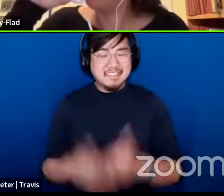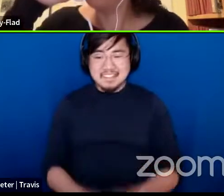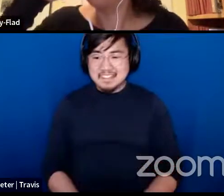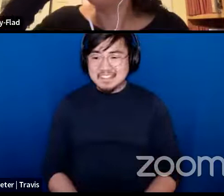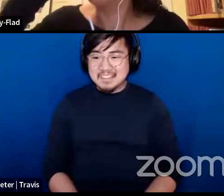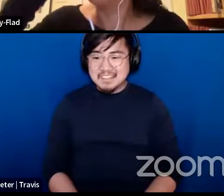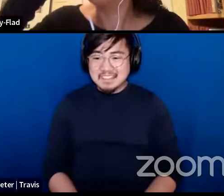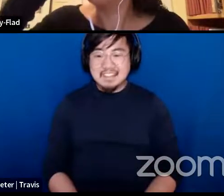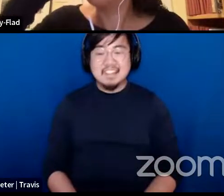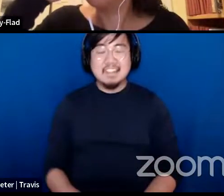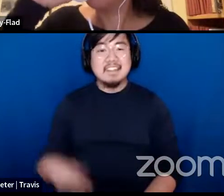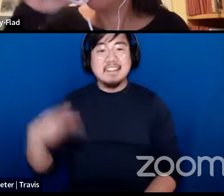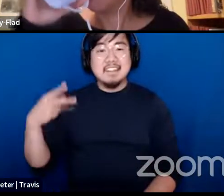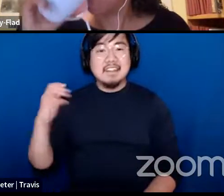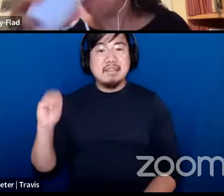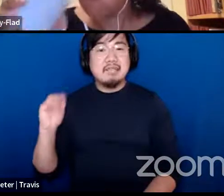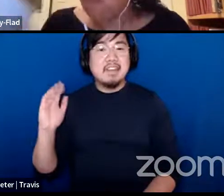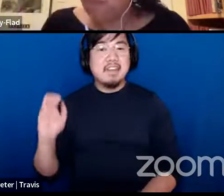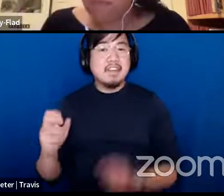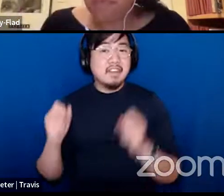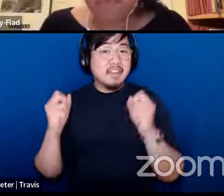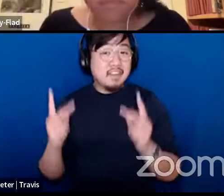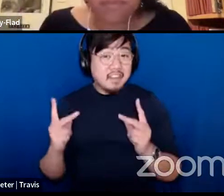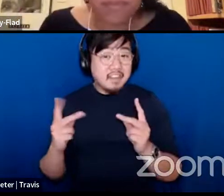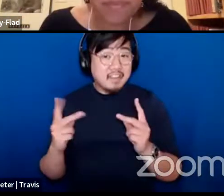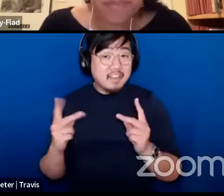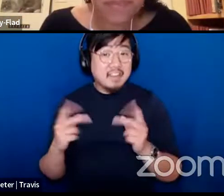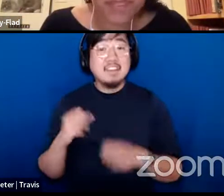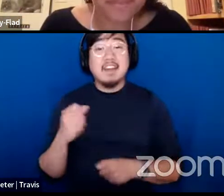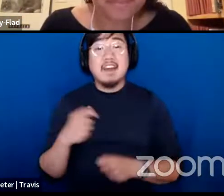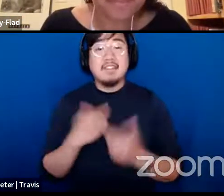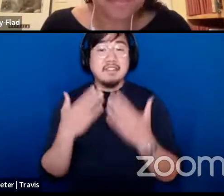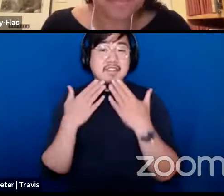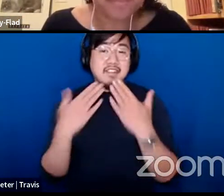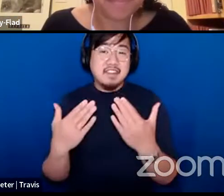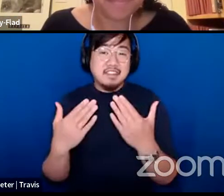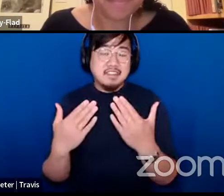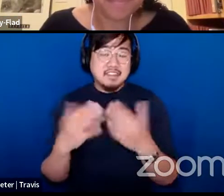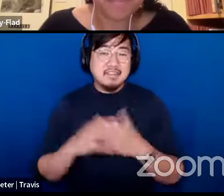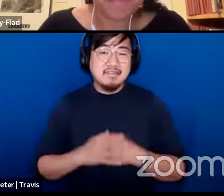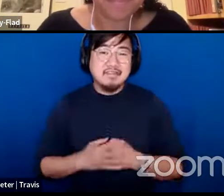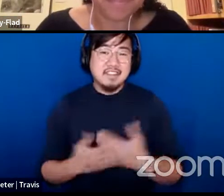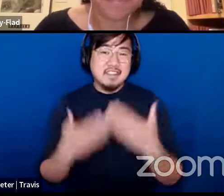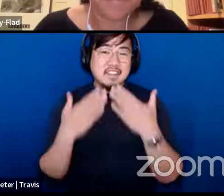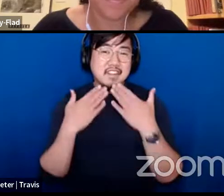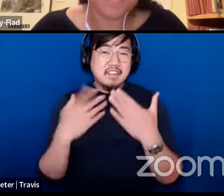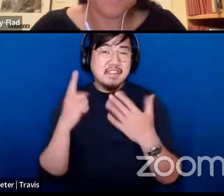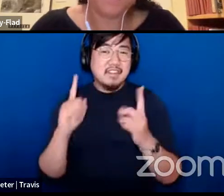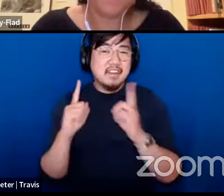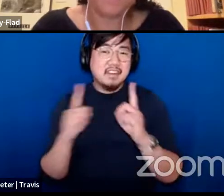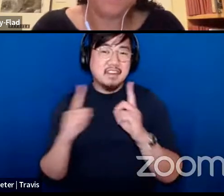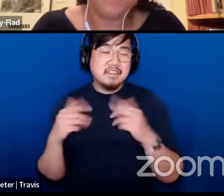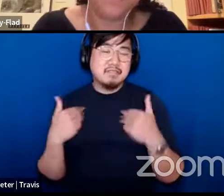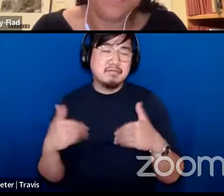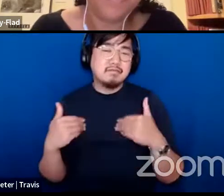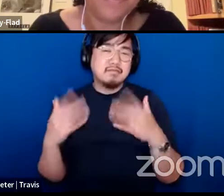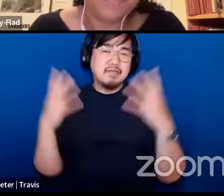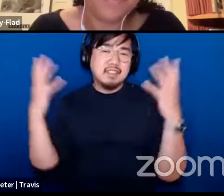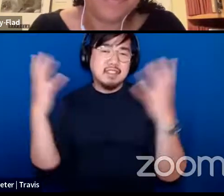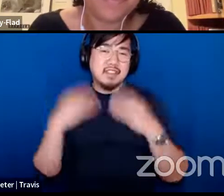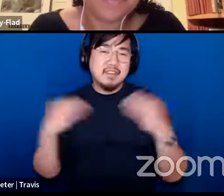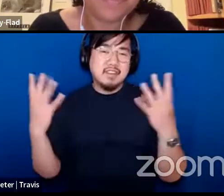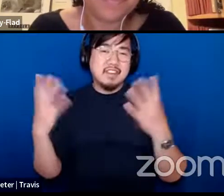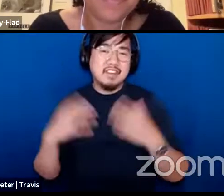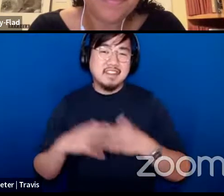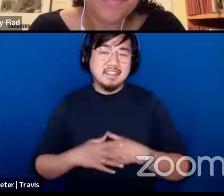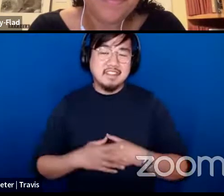Mm-hmm. Right. So I'll just want to thank you. Like, I just, yeah, thank you for this conversation. It really has been beautiful.